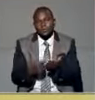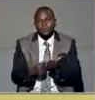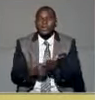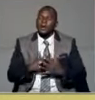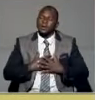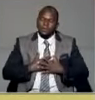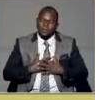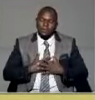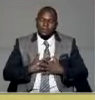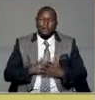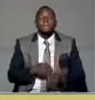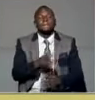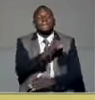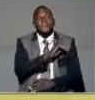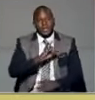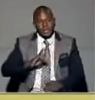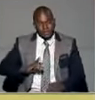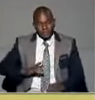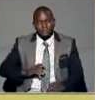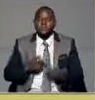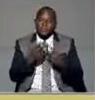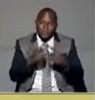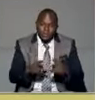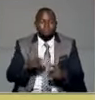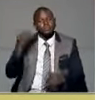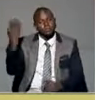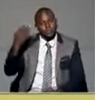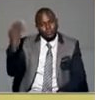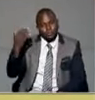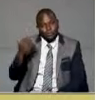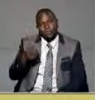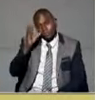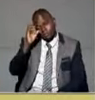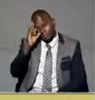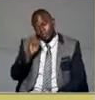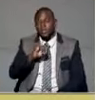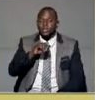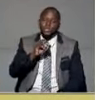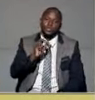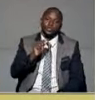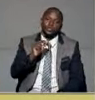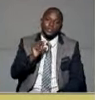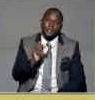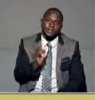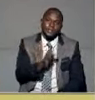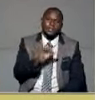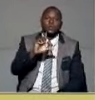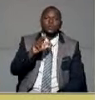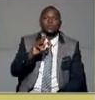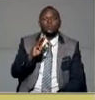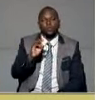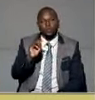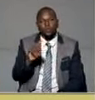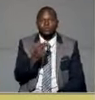by God to begin presiding over the commemoration, provincial mm-hmm. commemoration. And 2015,